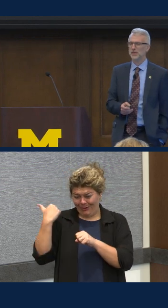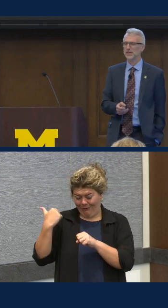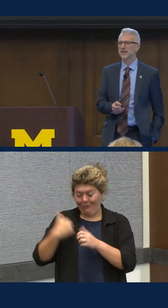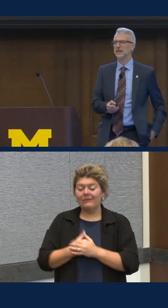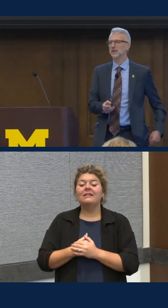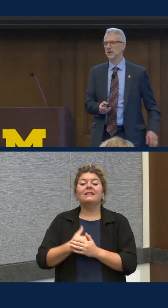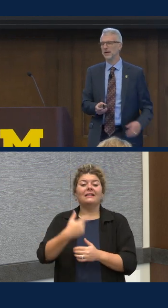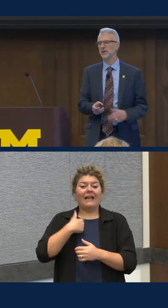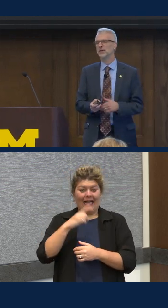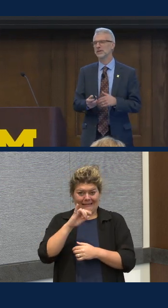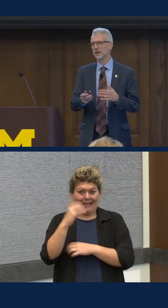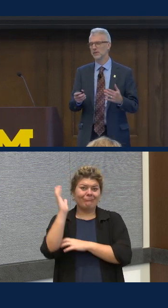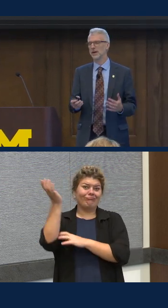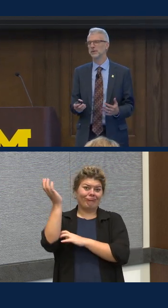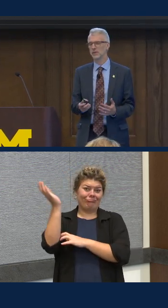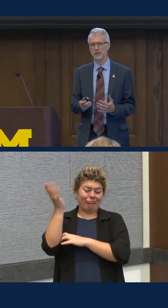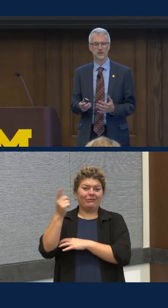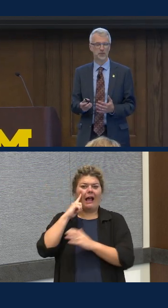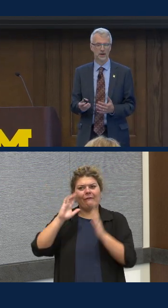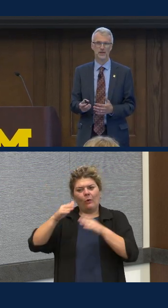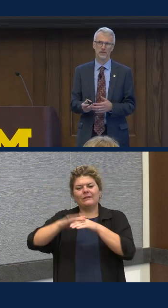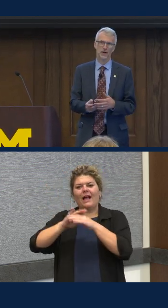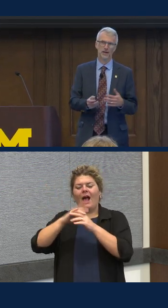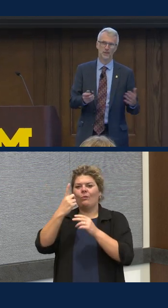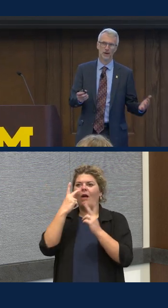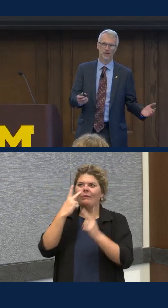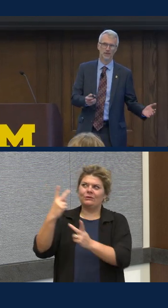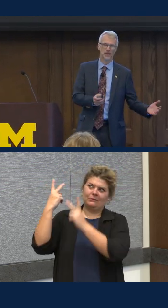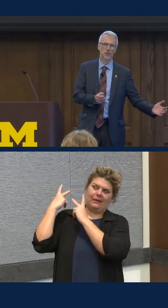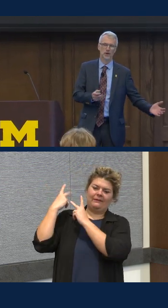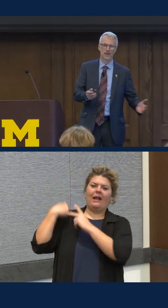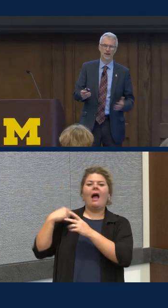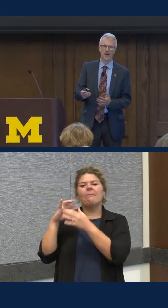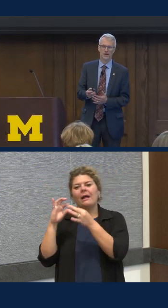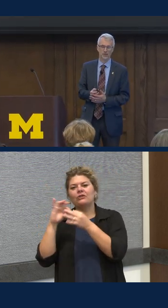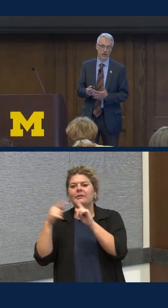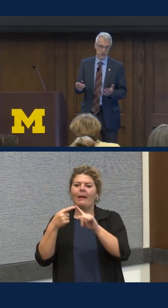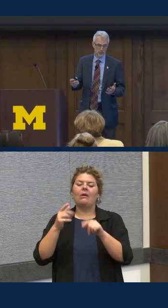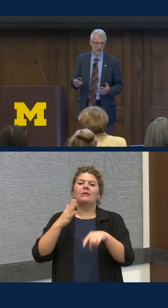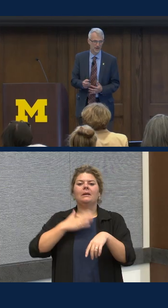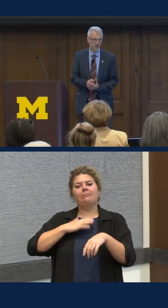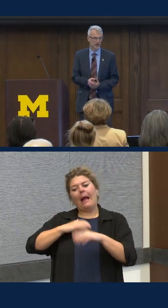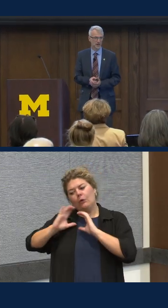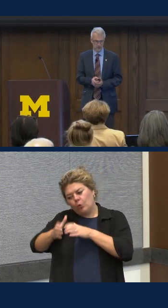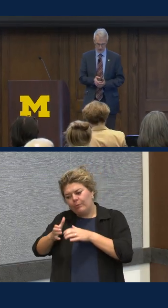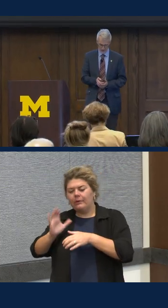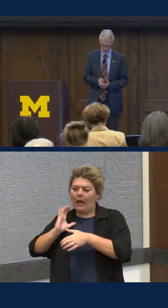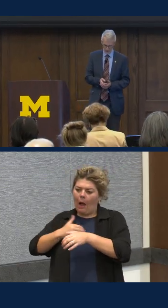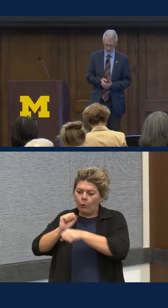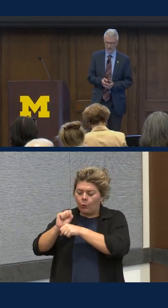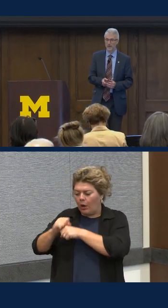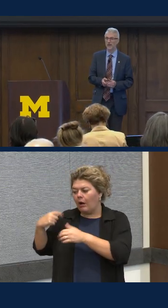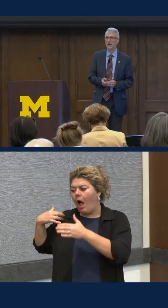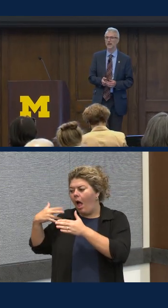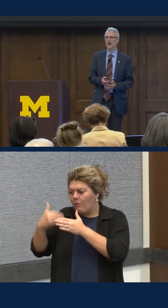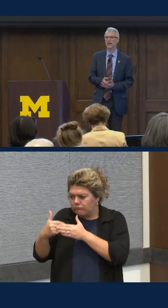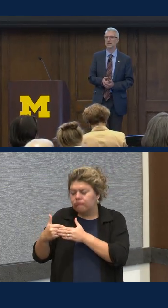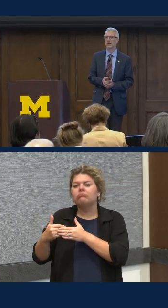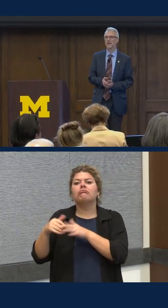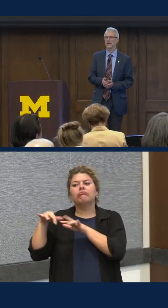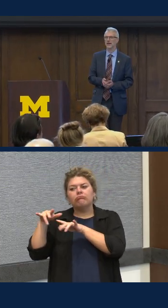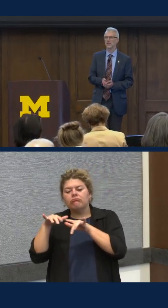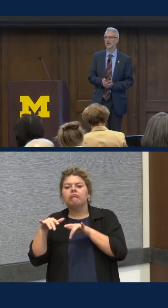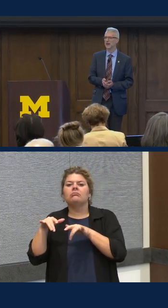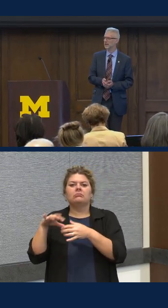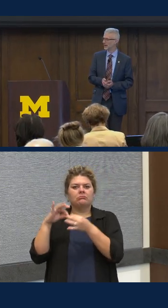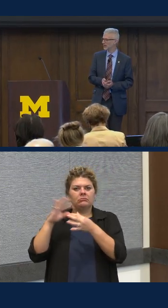gave a presentation where I focused on a retrospective, talking about the work that my group and I had done up until that point, and